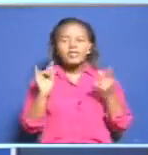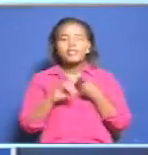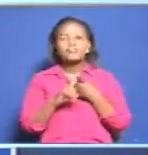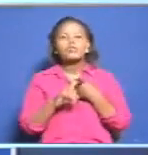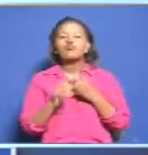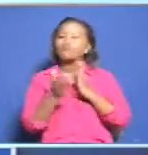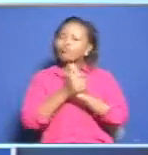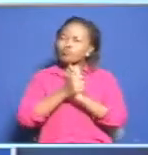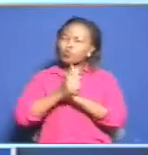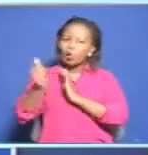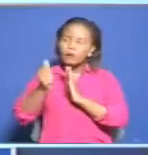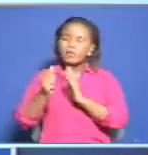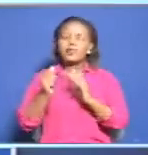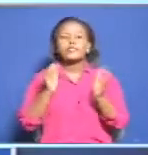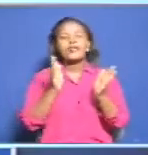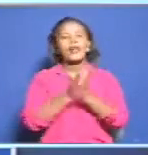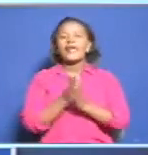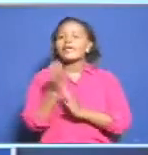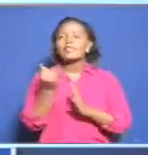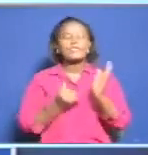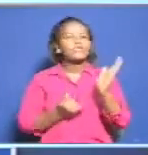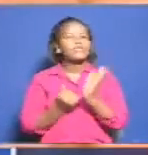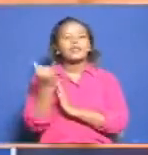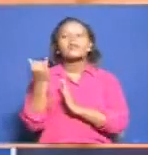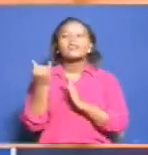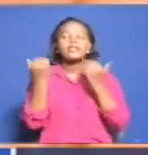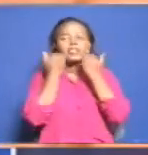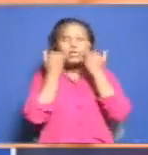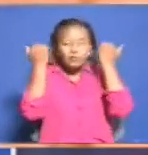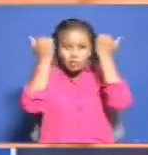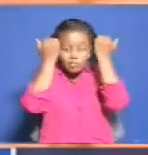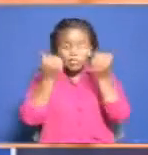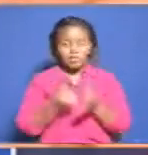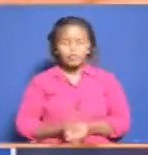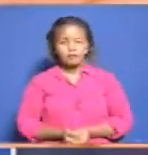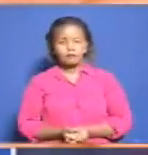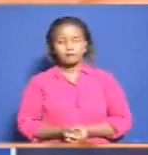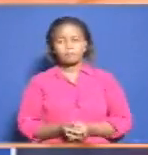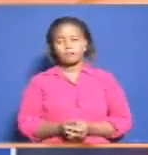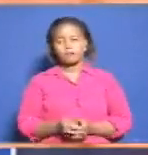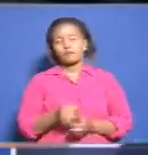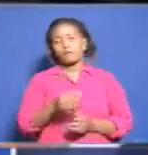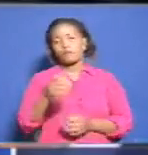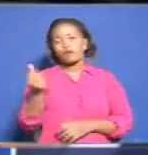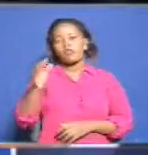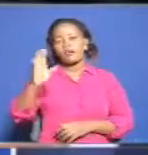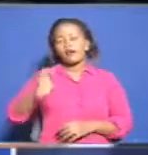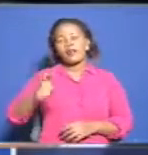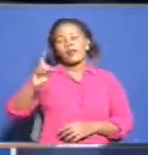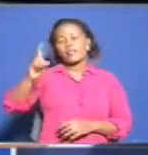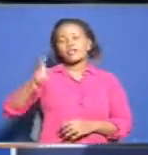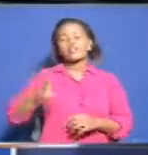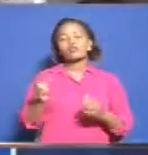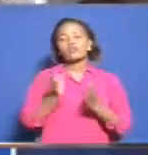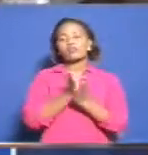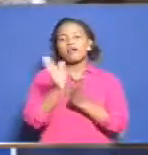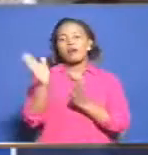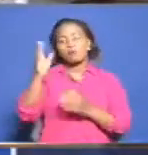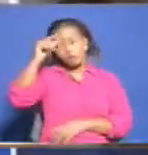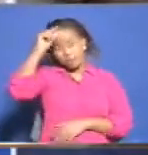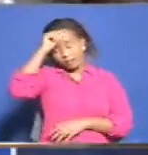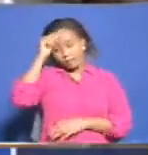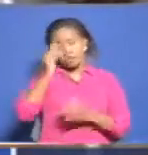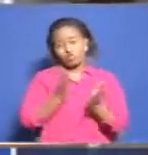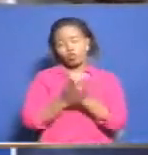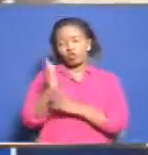competence, and integrity within it. Sentiments echoed by the executive arm of government through Attorney General